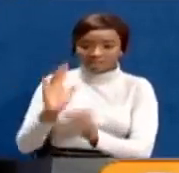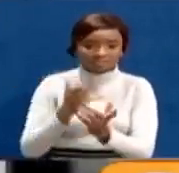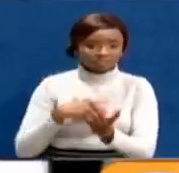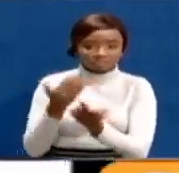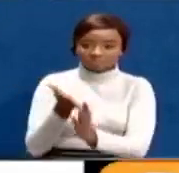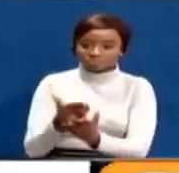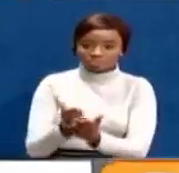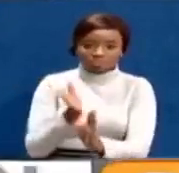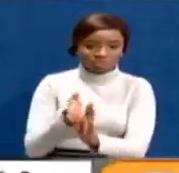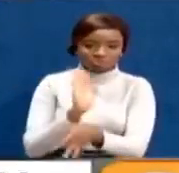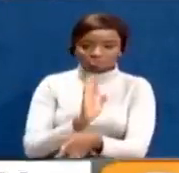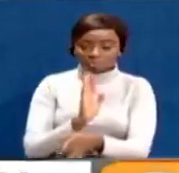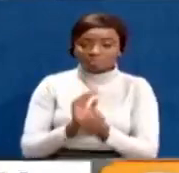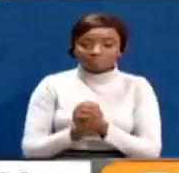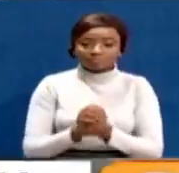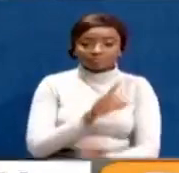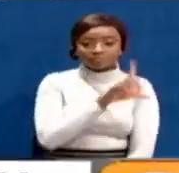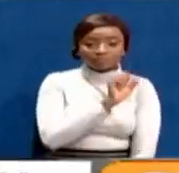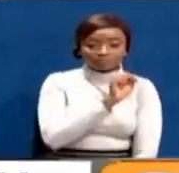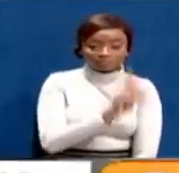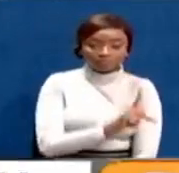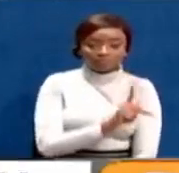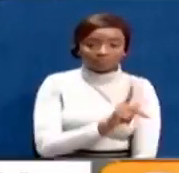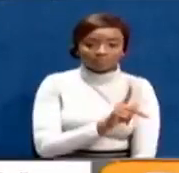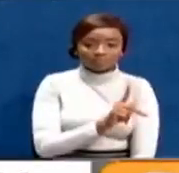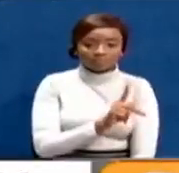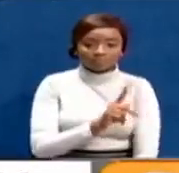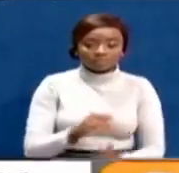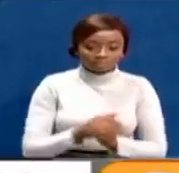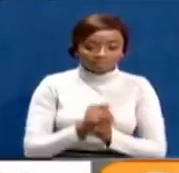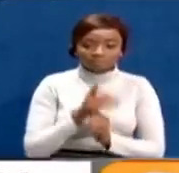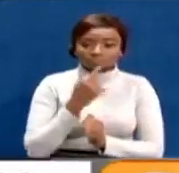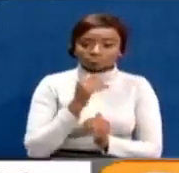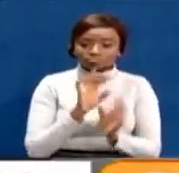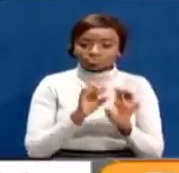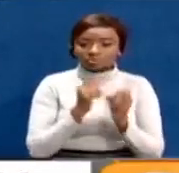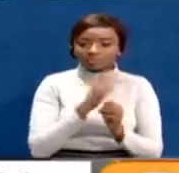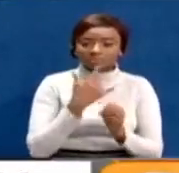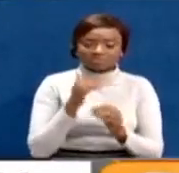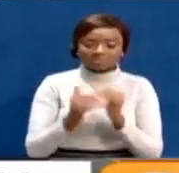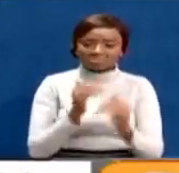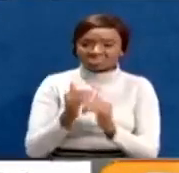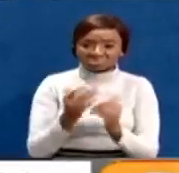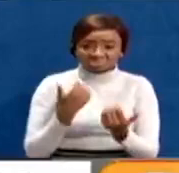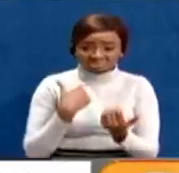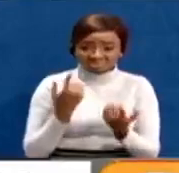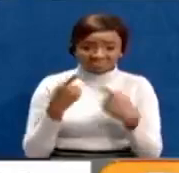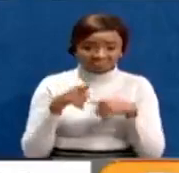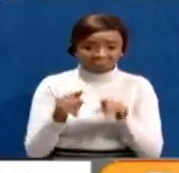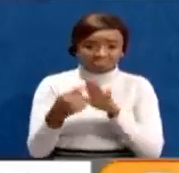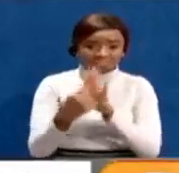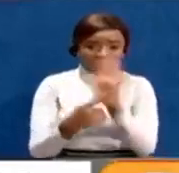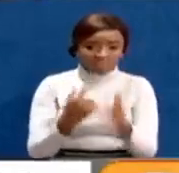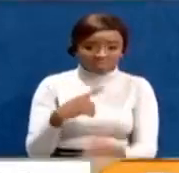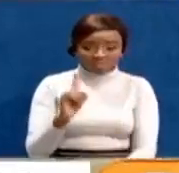paid-up notice in the newspapers, the Nelson Harvey-led society said the process lacked procedural coherence. Dennis Otieno